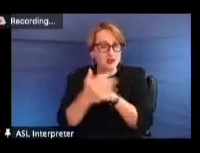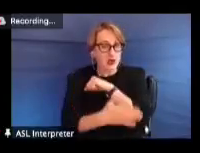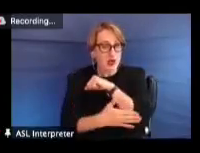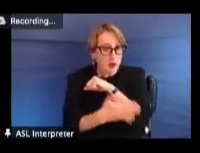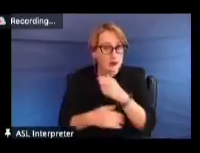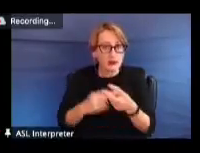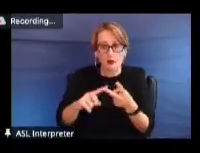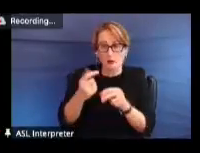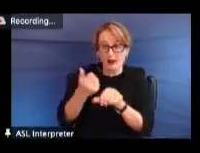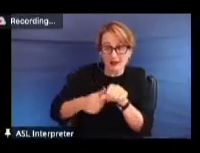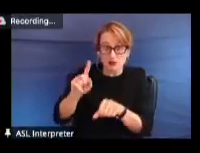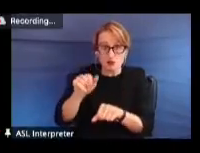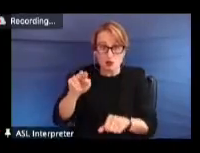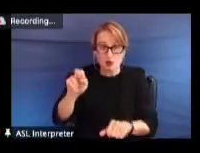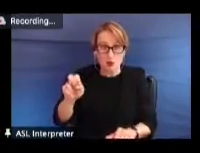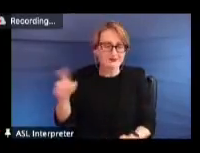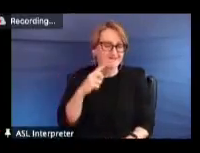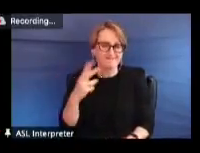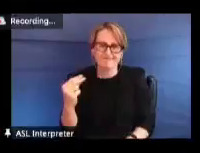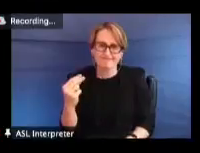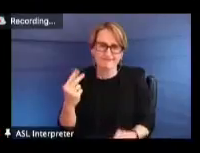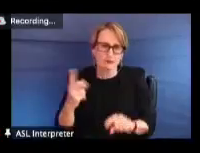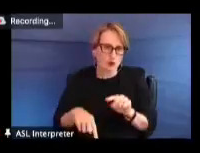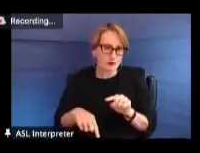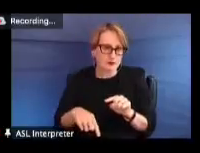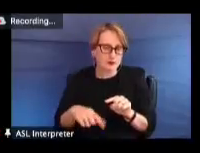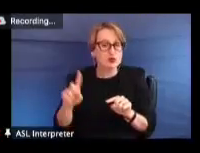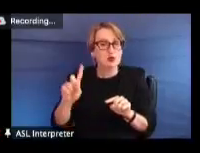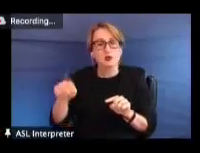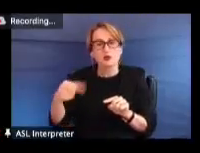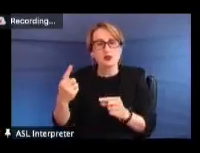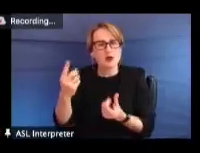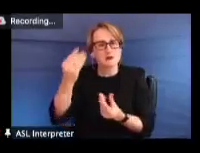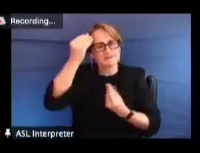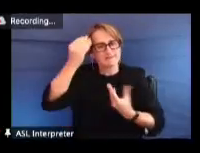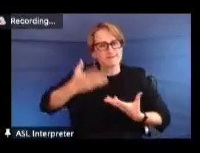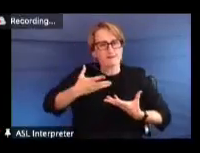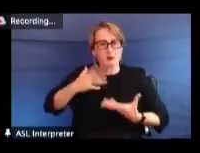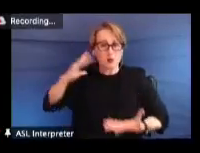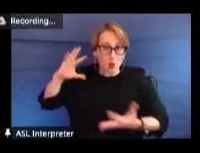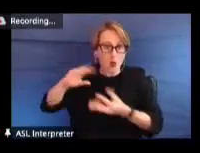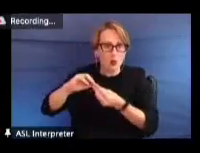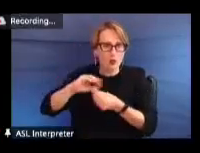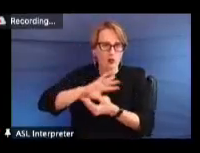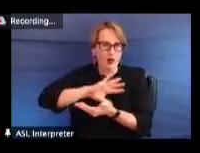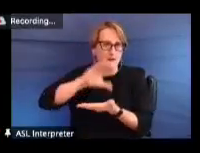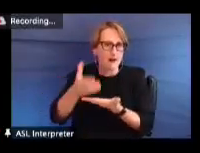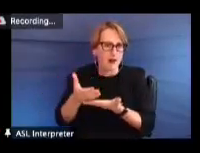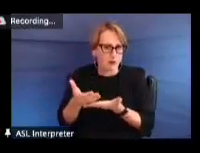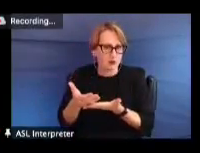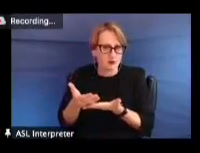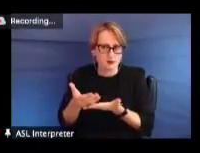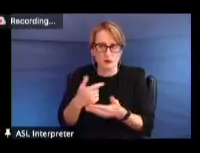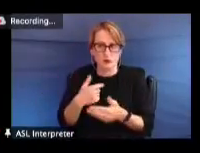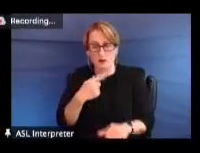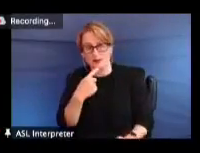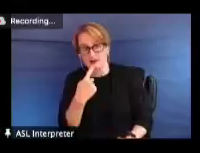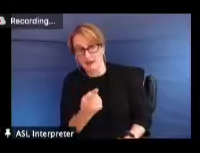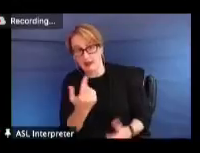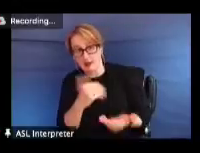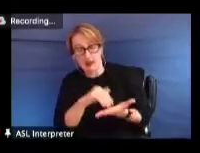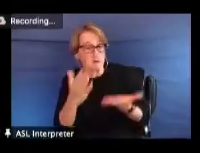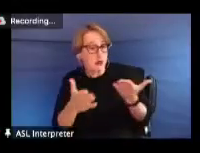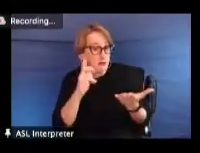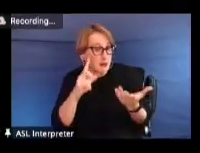not. All she could do is give me the total amount that has been submitted. So I'm just going to repeat what she said. Maybe it's